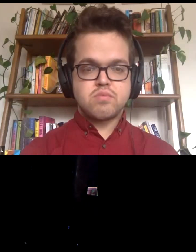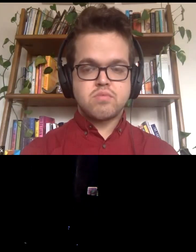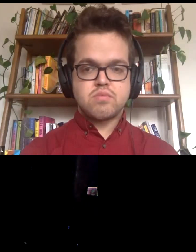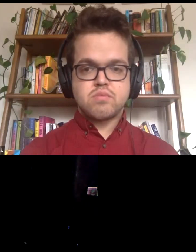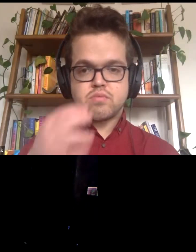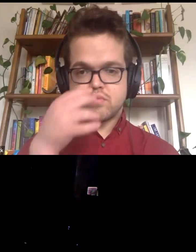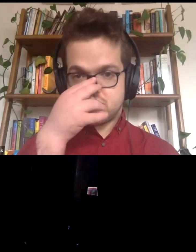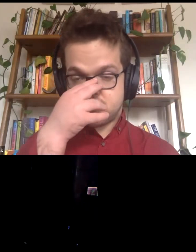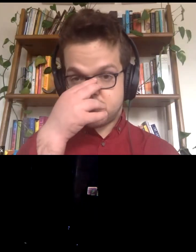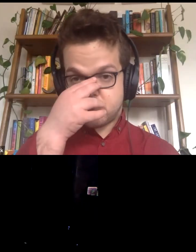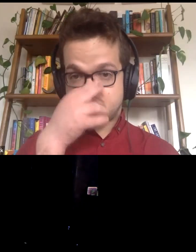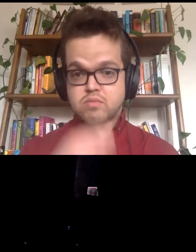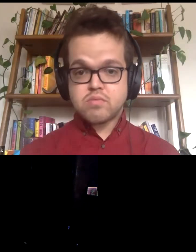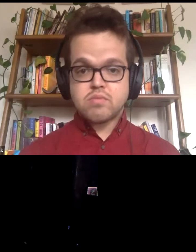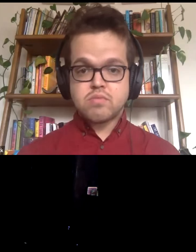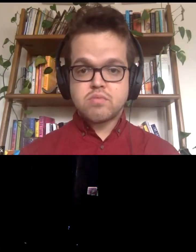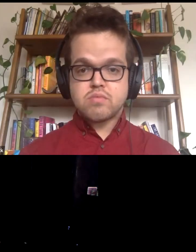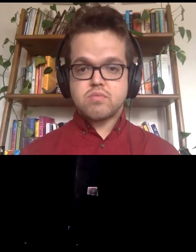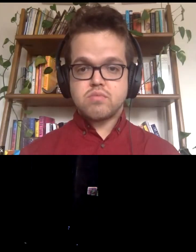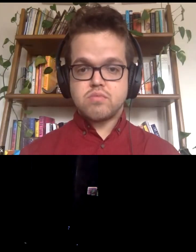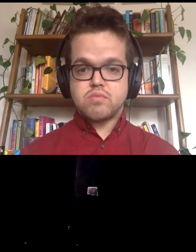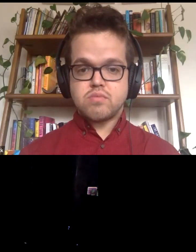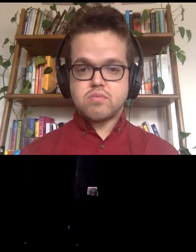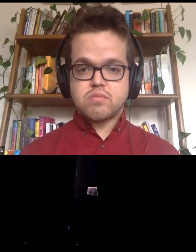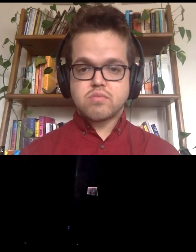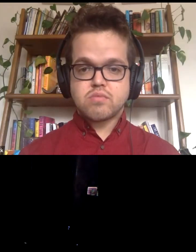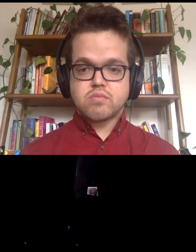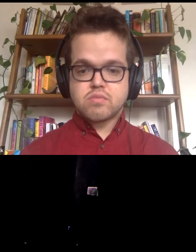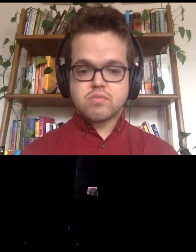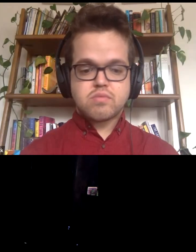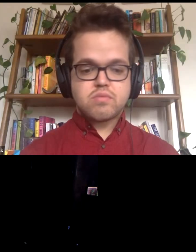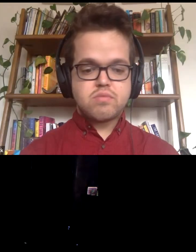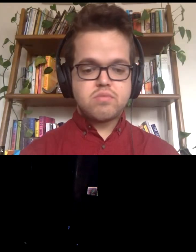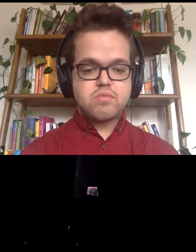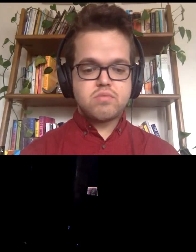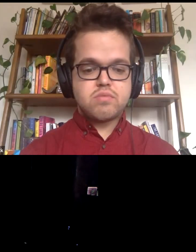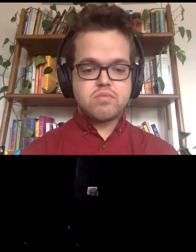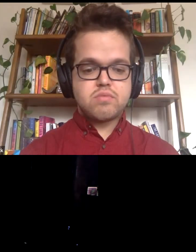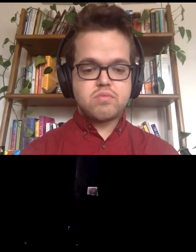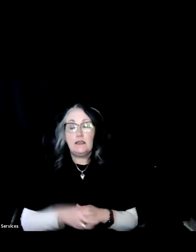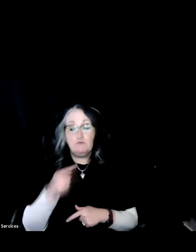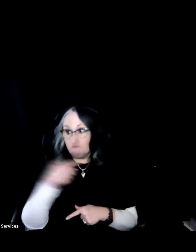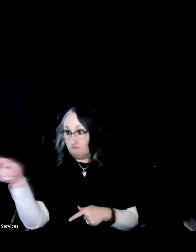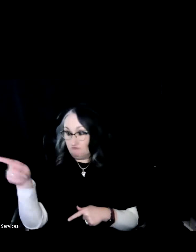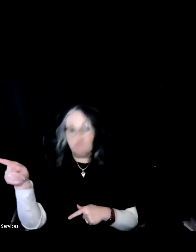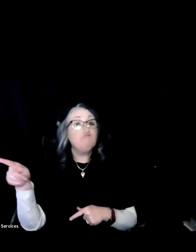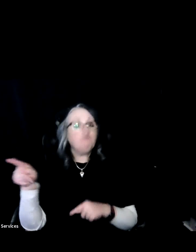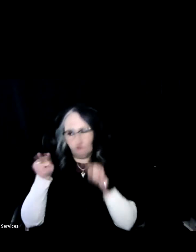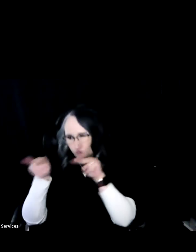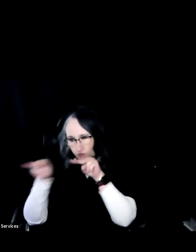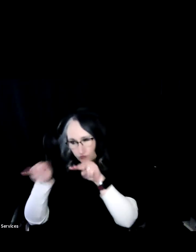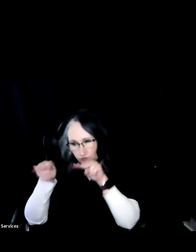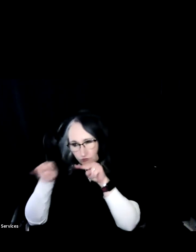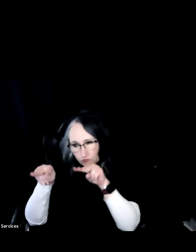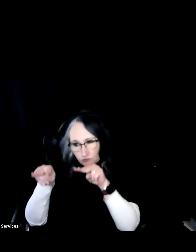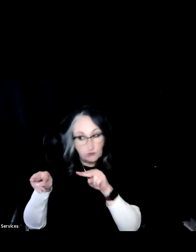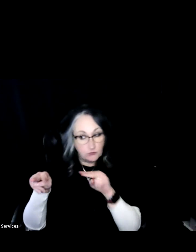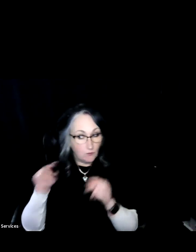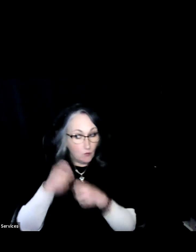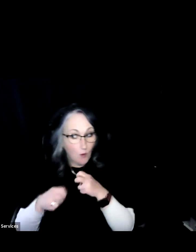people volunteer for the phase 3, and they were also monitored for any